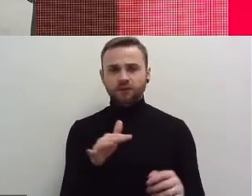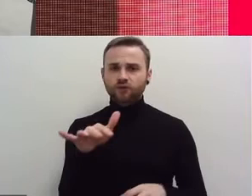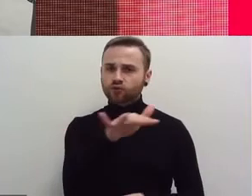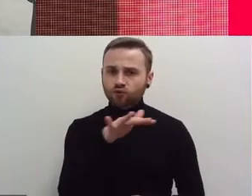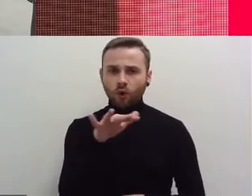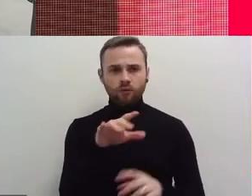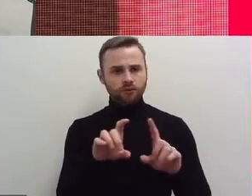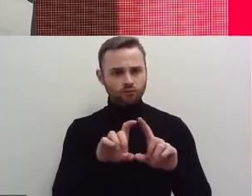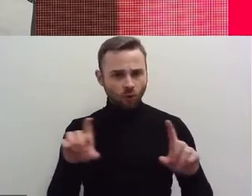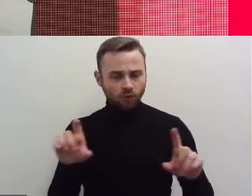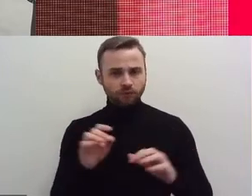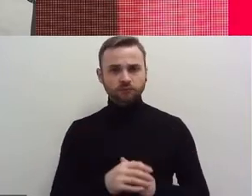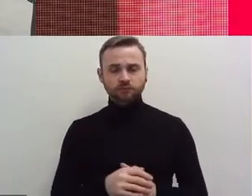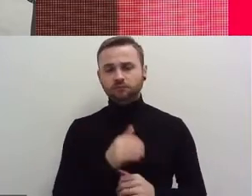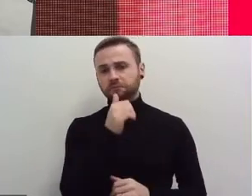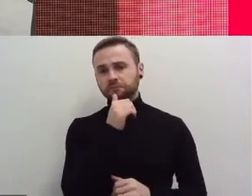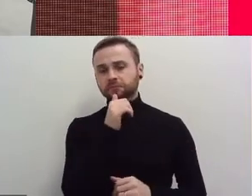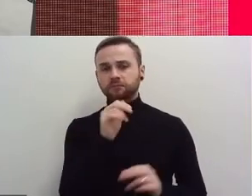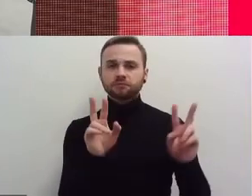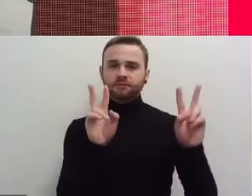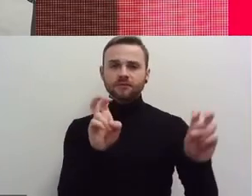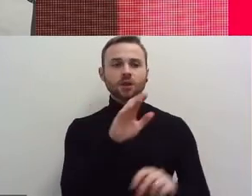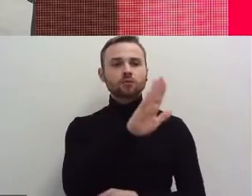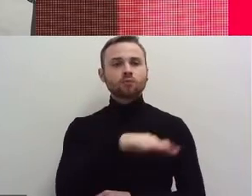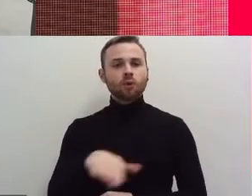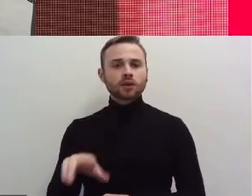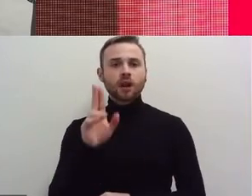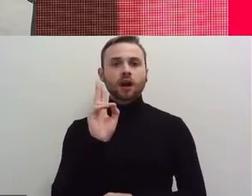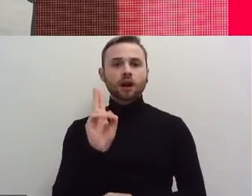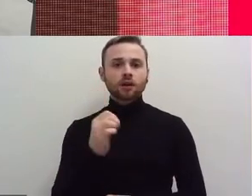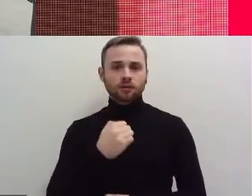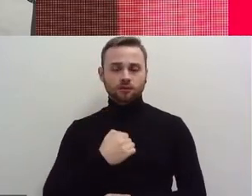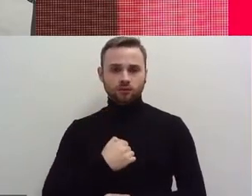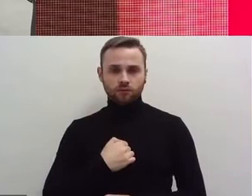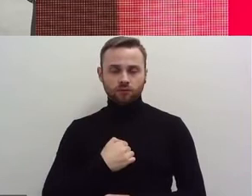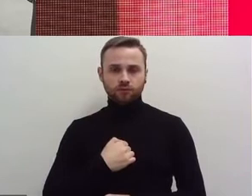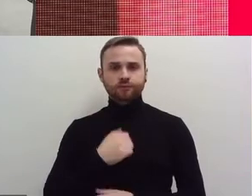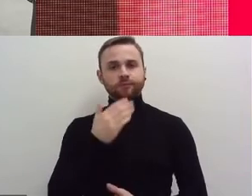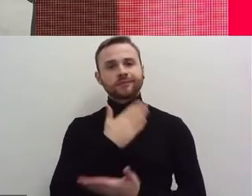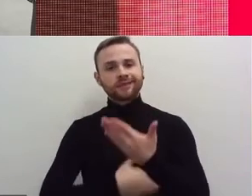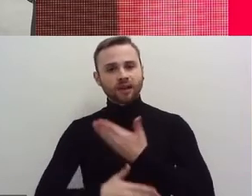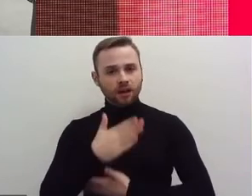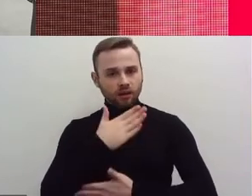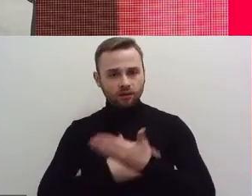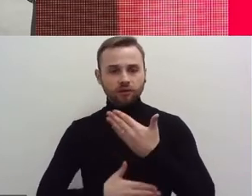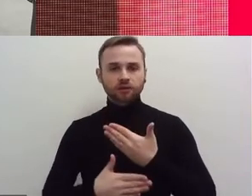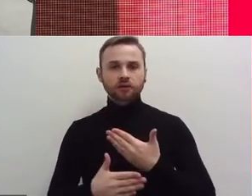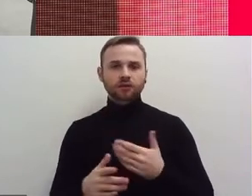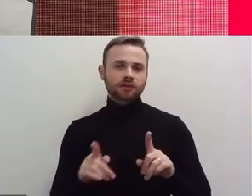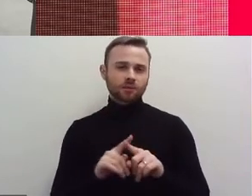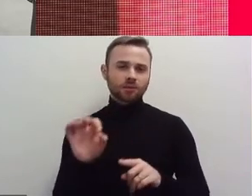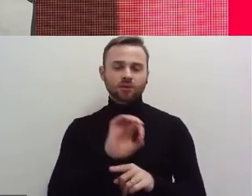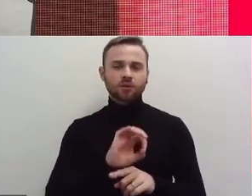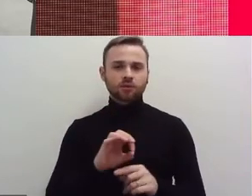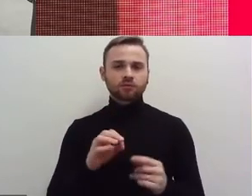people with individual needs, if we talk about the LGBTQI+ community. I think that is indeed